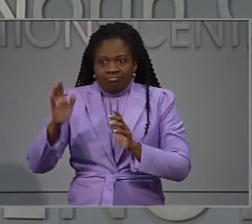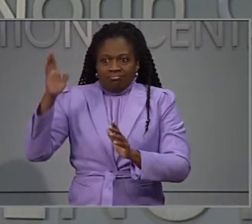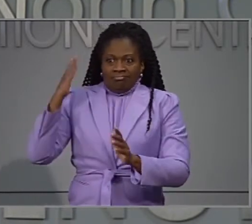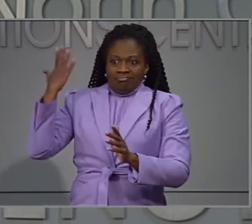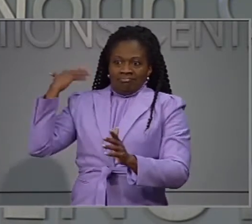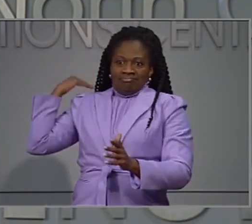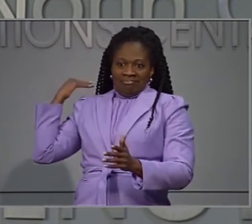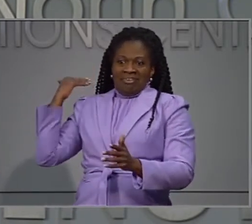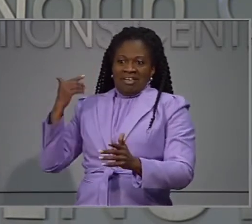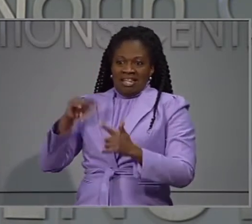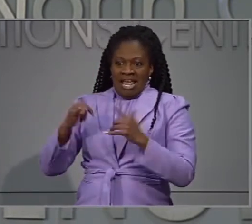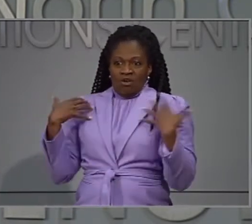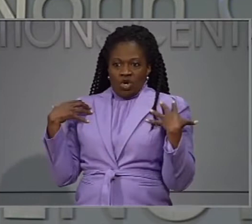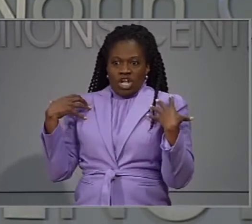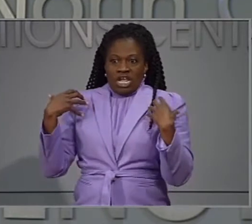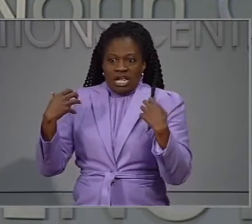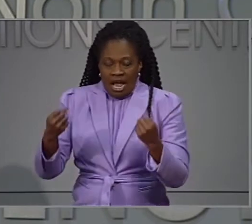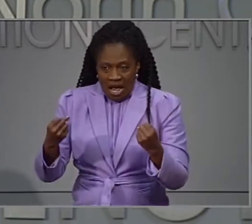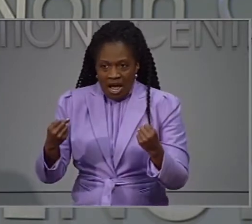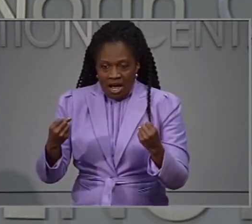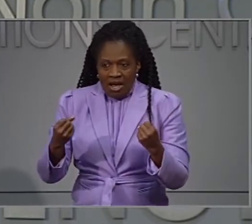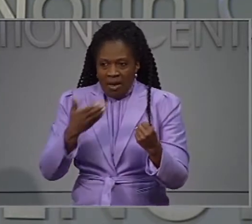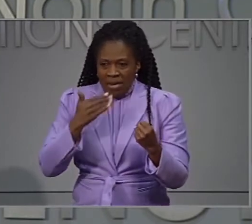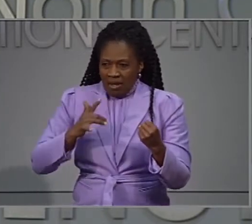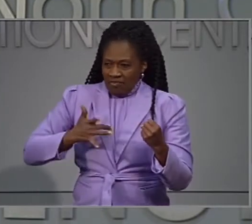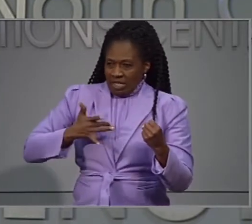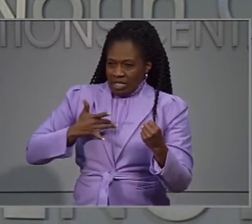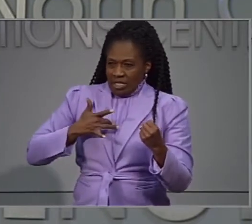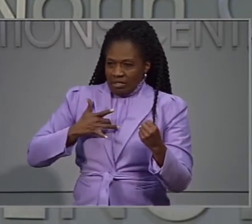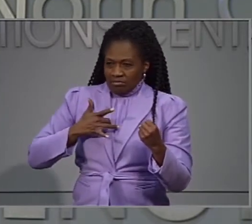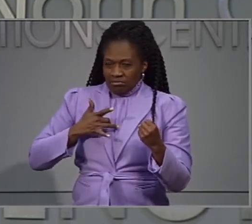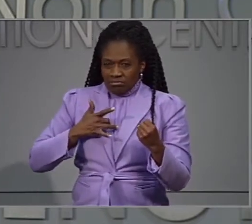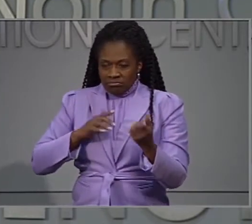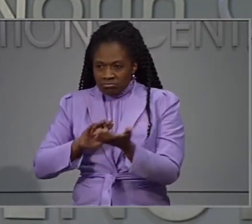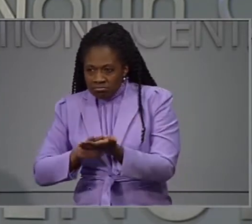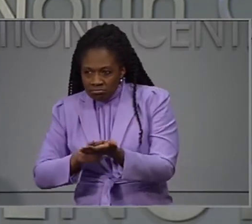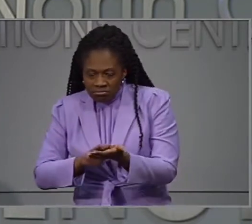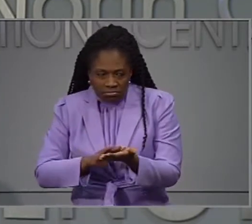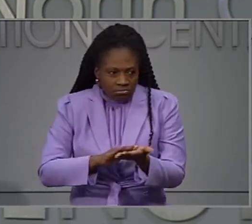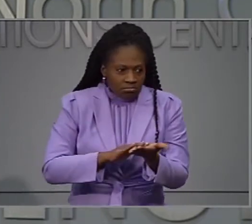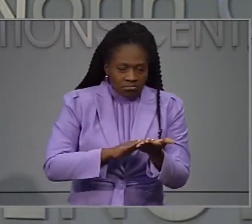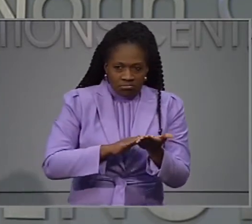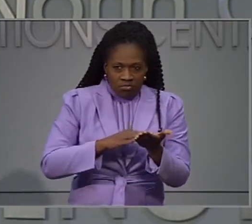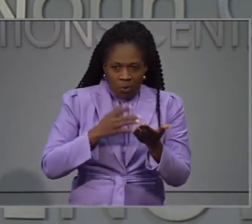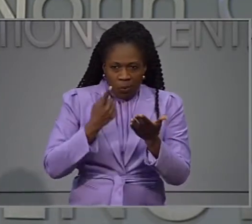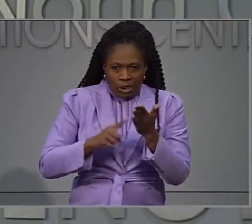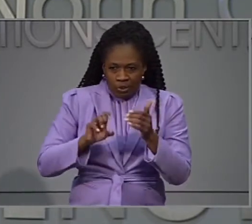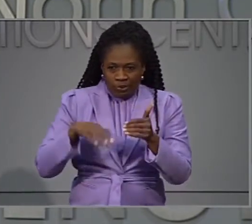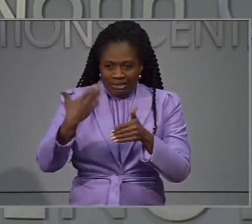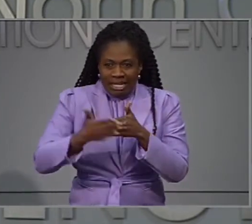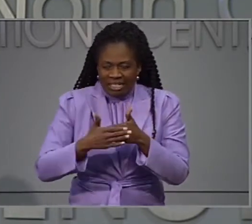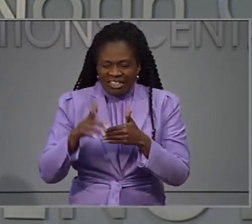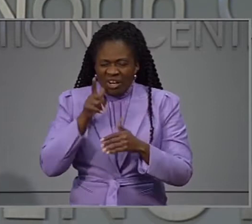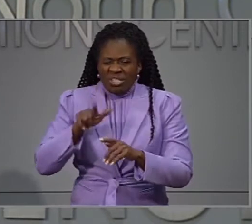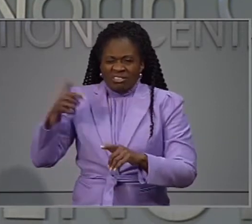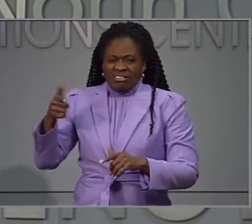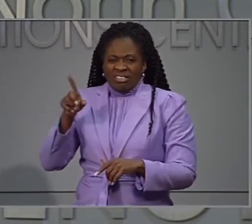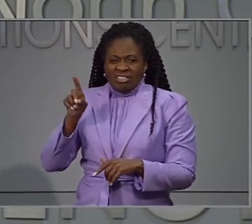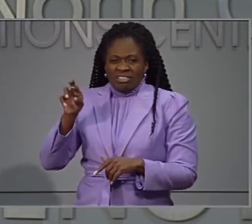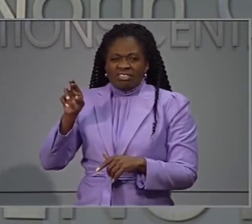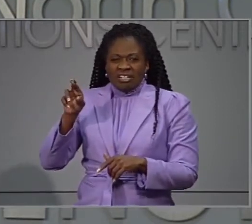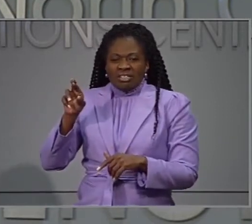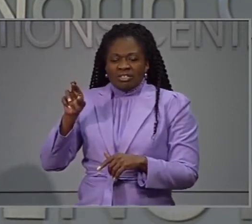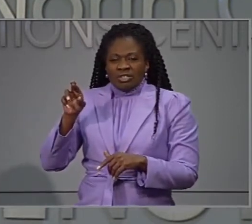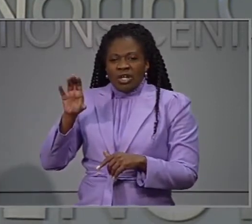have recovered from it, to give us a better sense of scope. And I'll let Dr. Cohen talk about that a little bit, about what we are doing.